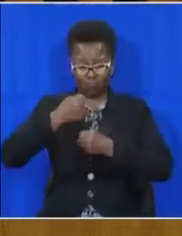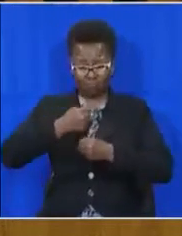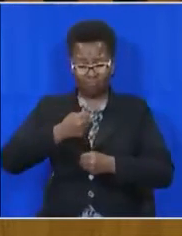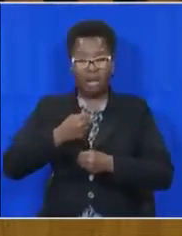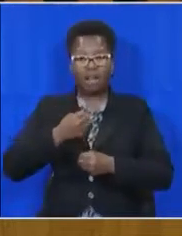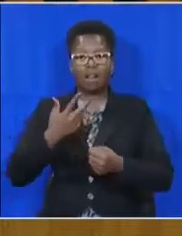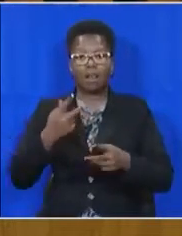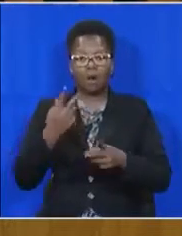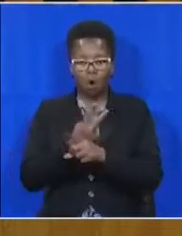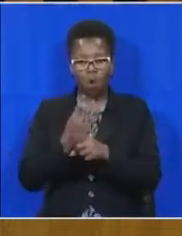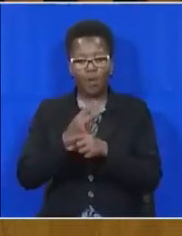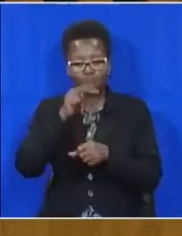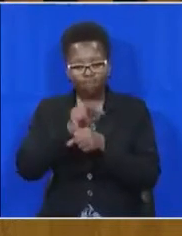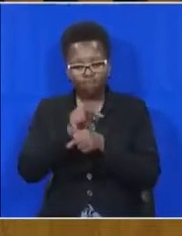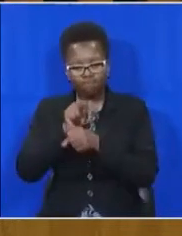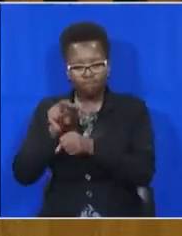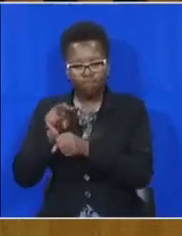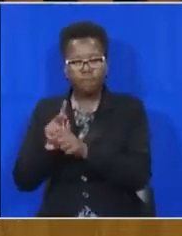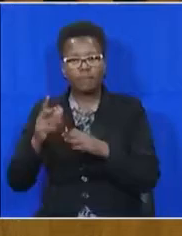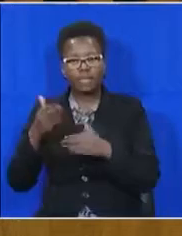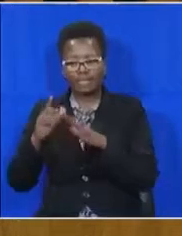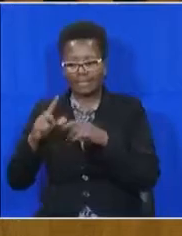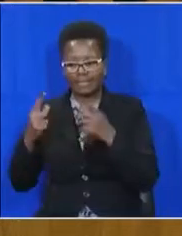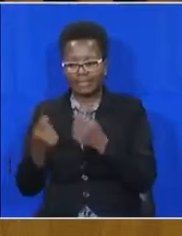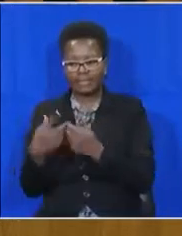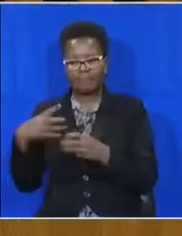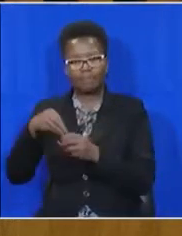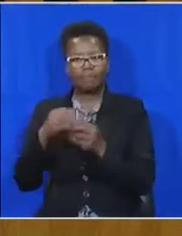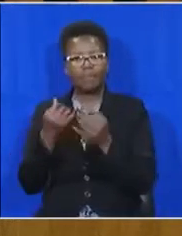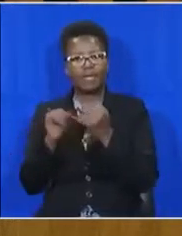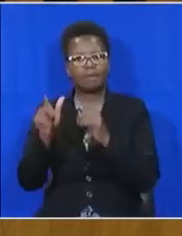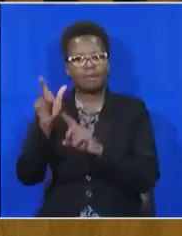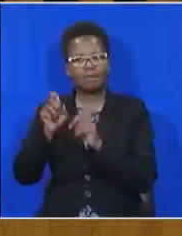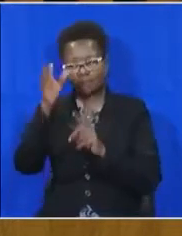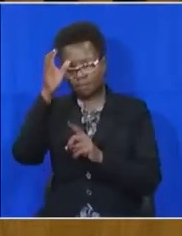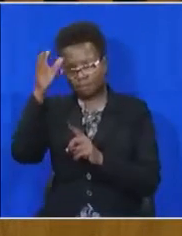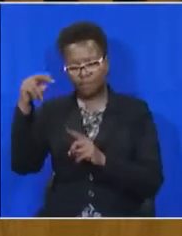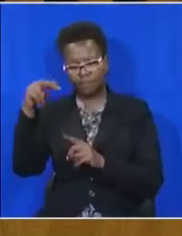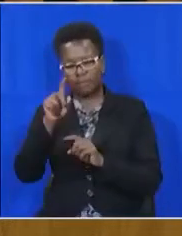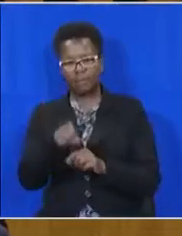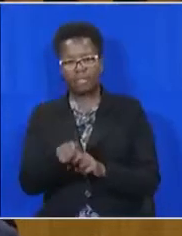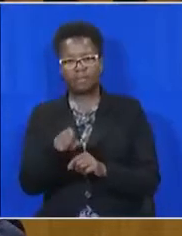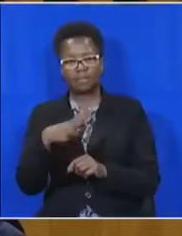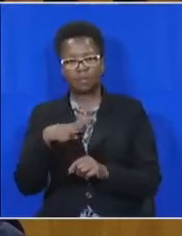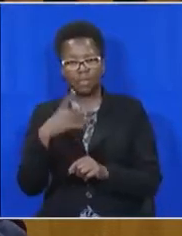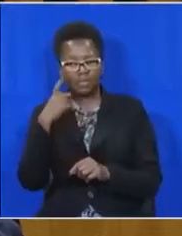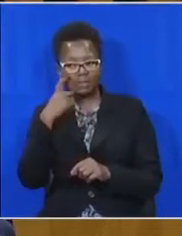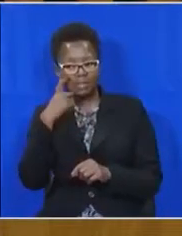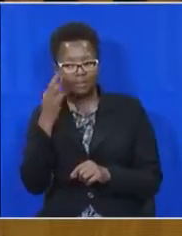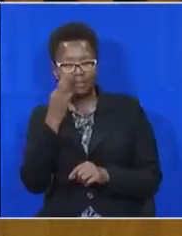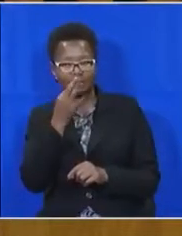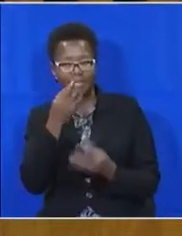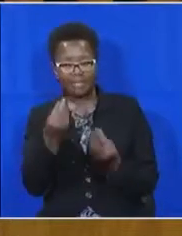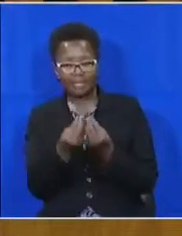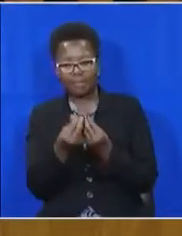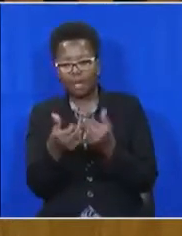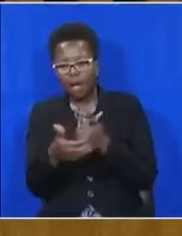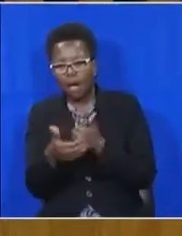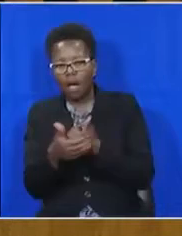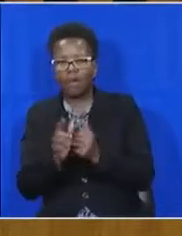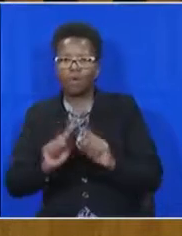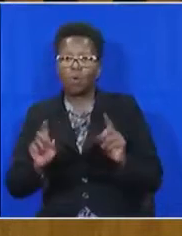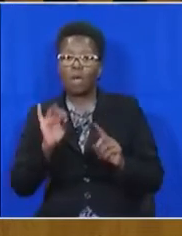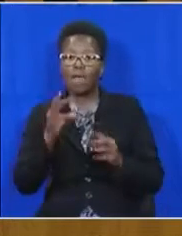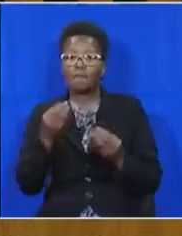supervision by something like the task team, which includes independent experts. There should be no suspicion that anything can be covered up if it goes